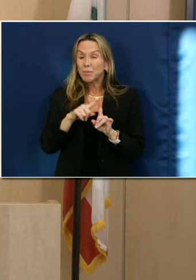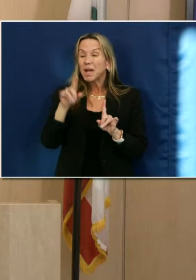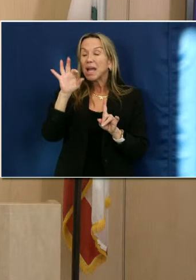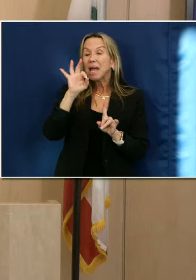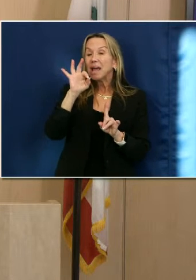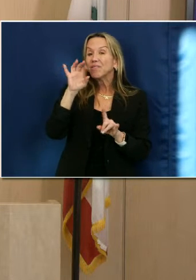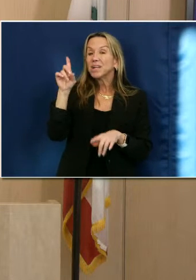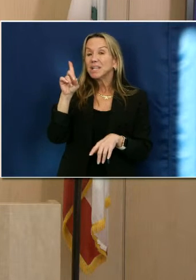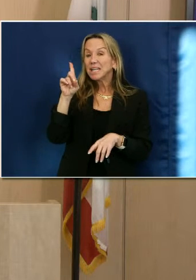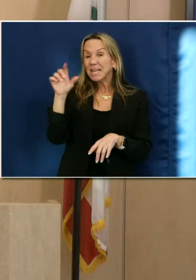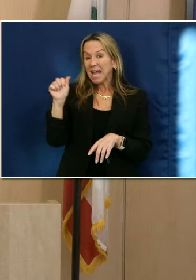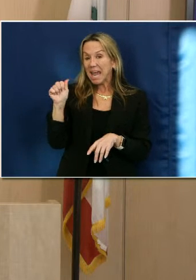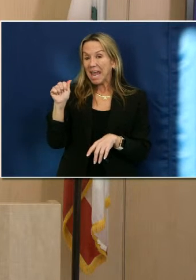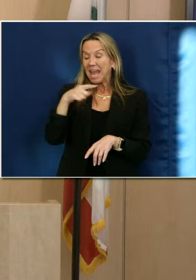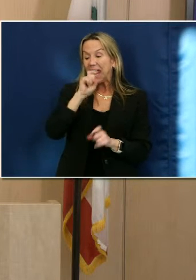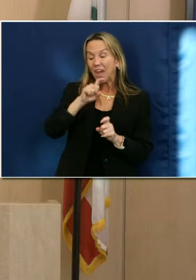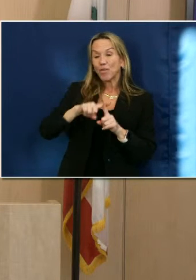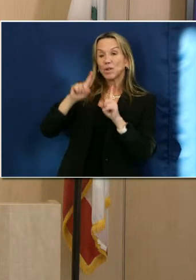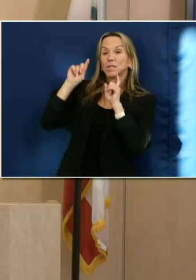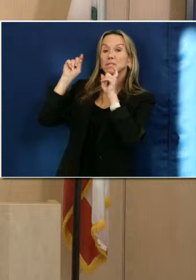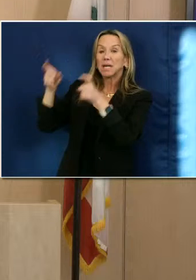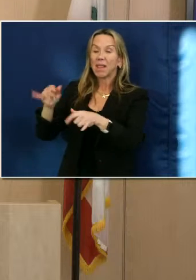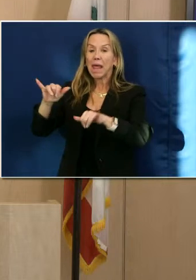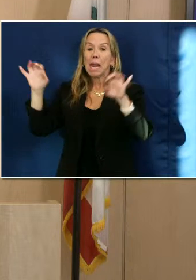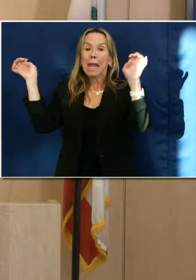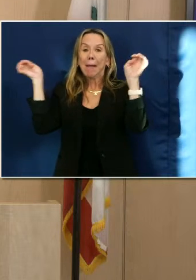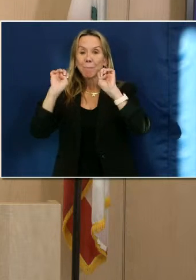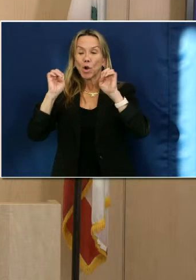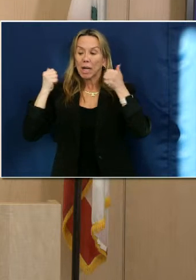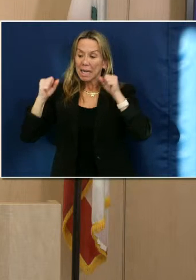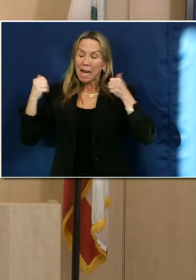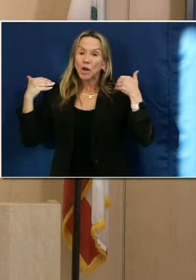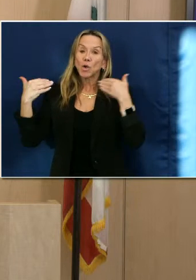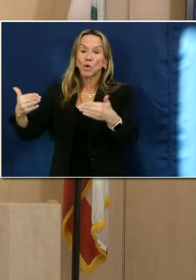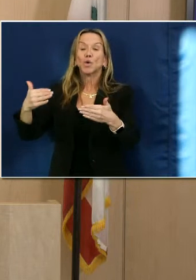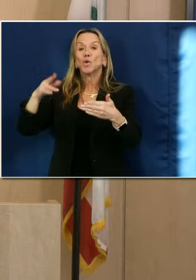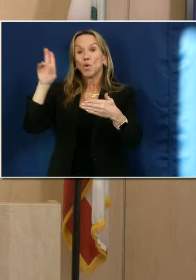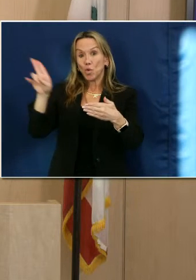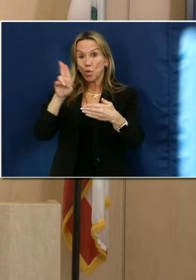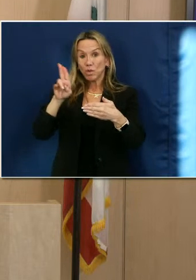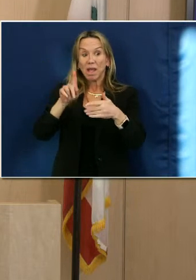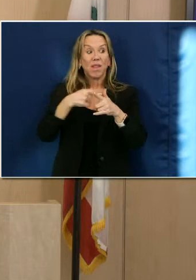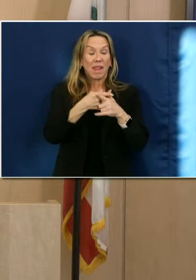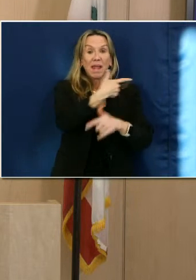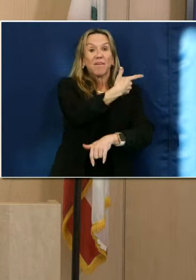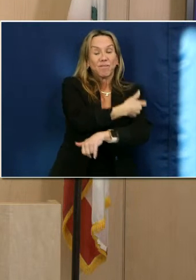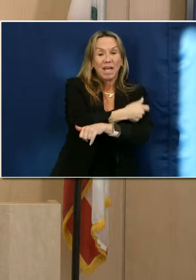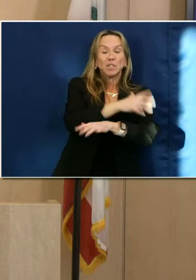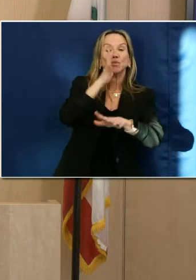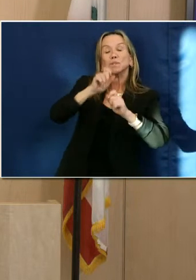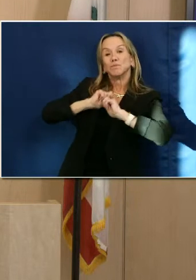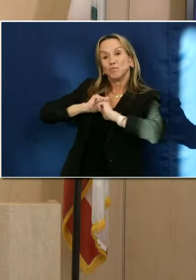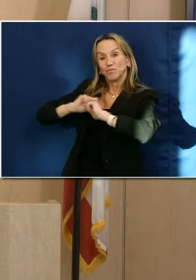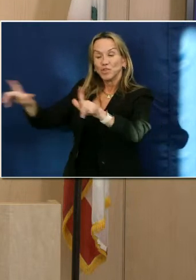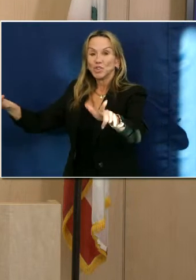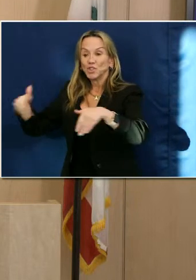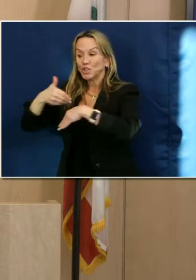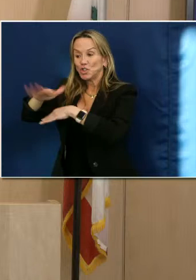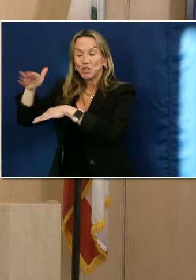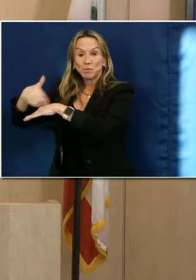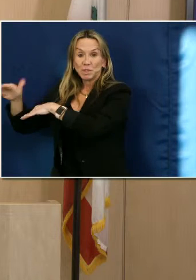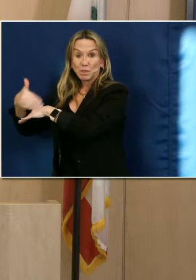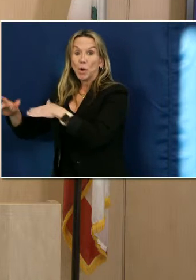emergency use authorization before vaccines can be shipped. The federal government, or CDC, has stated that once